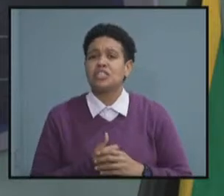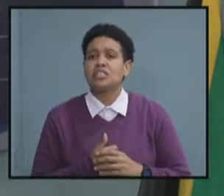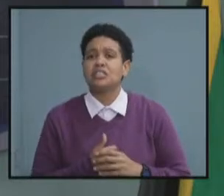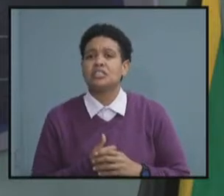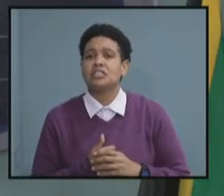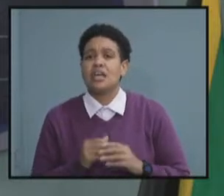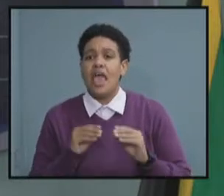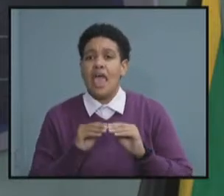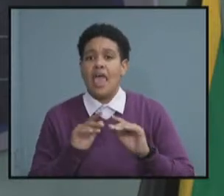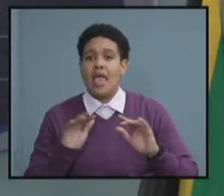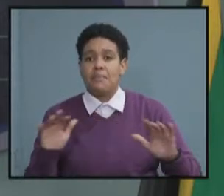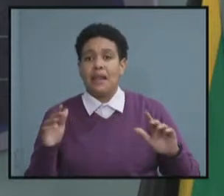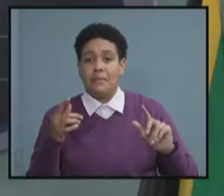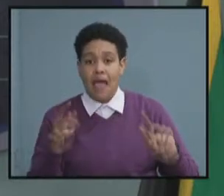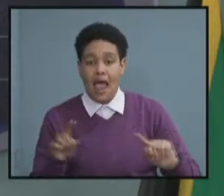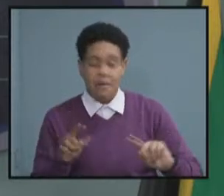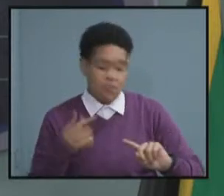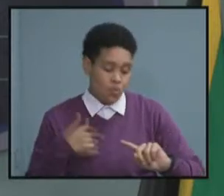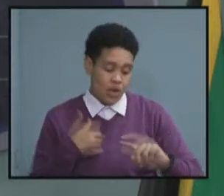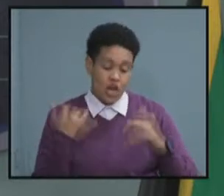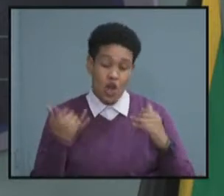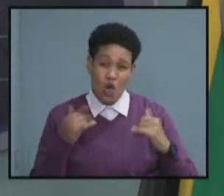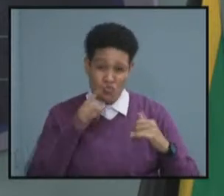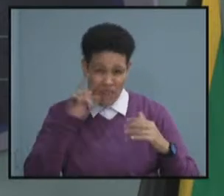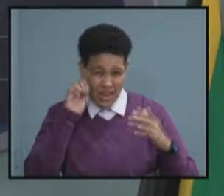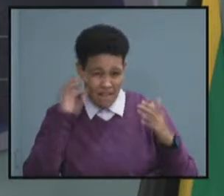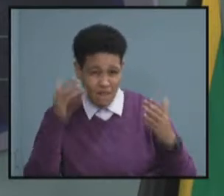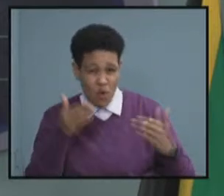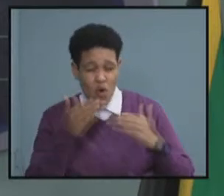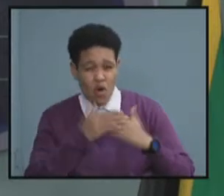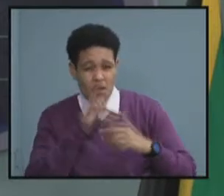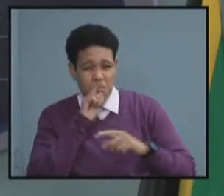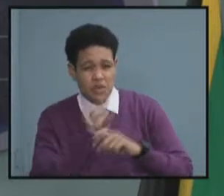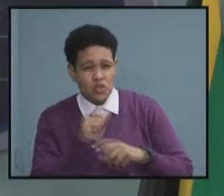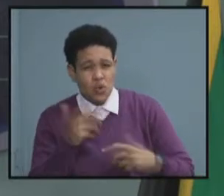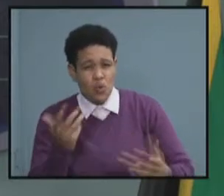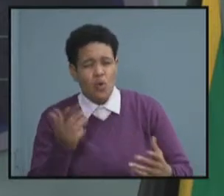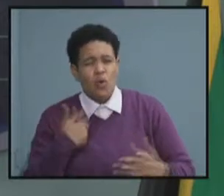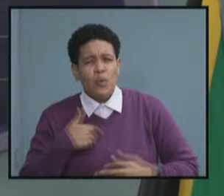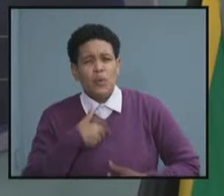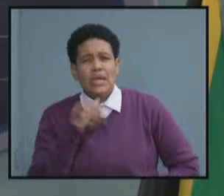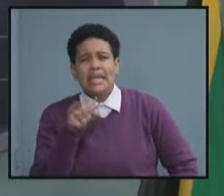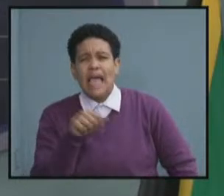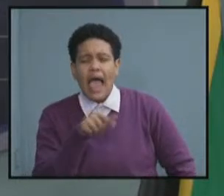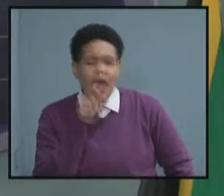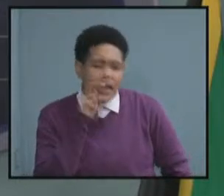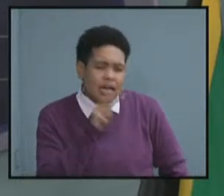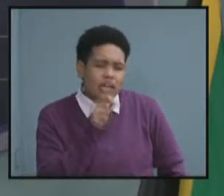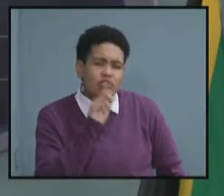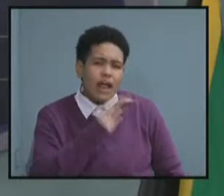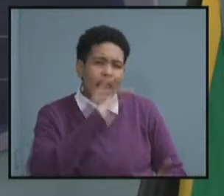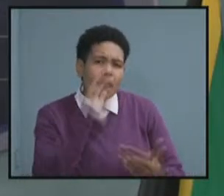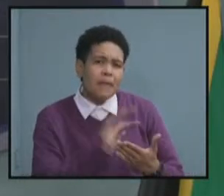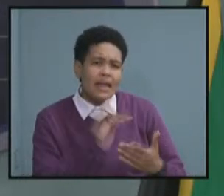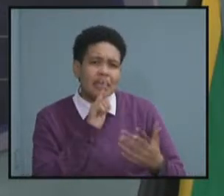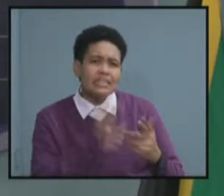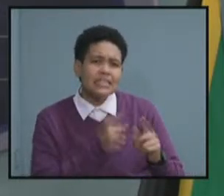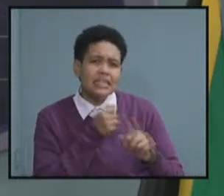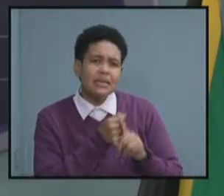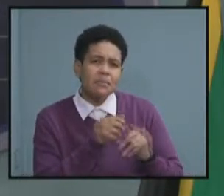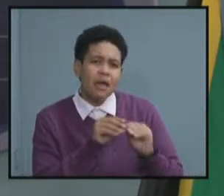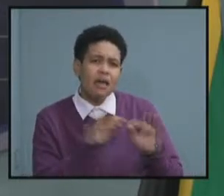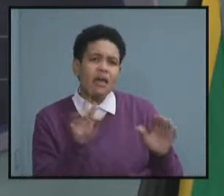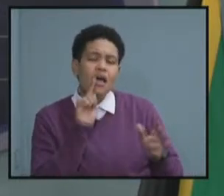the epidemic. We are now focusing on ensuring that we can minimize the effects of